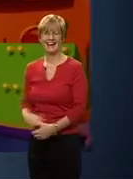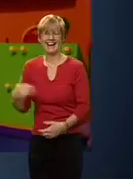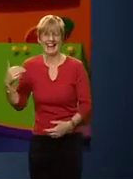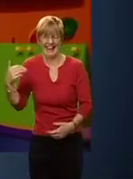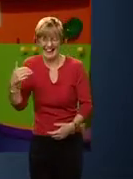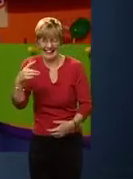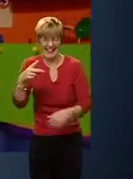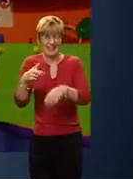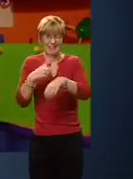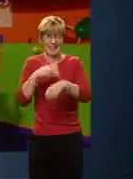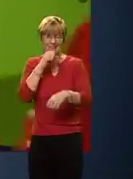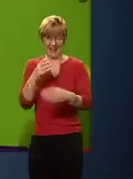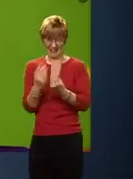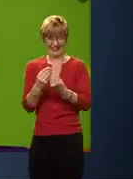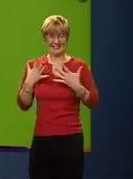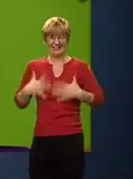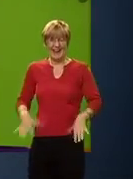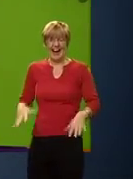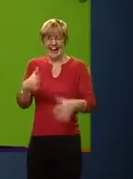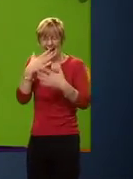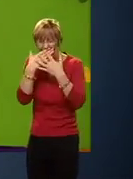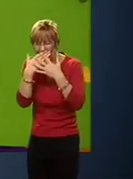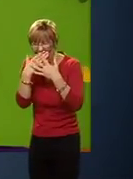Yeah. Oh, see? A policeman in a dress.